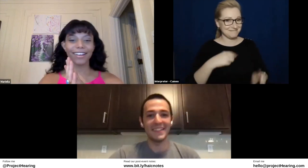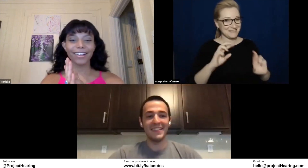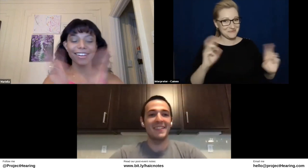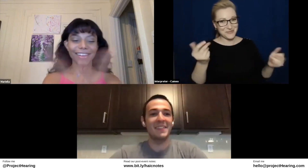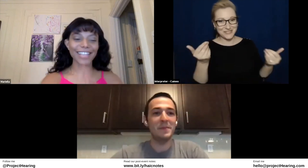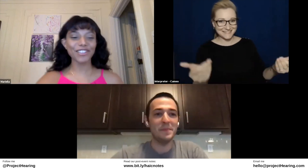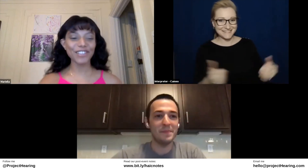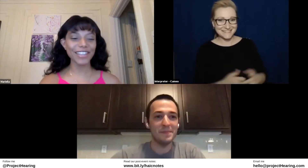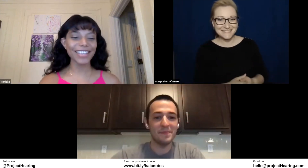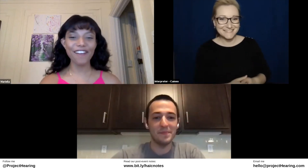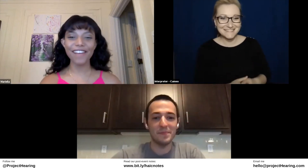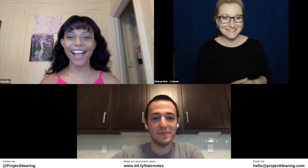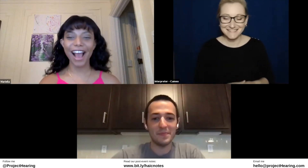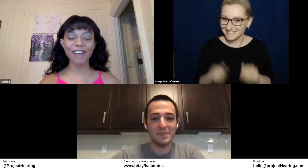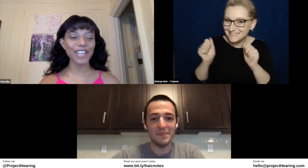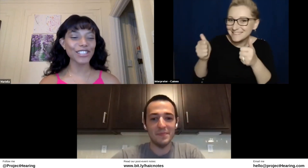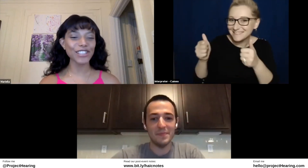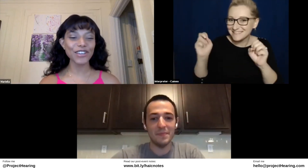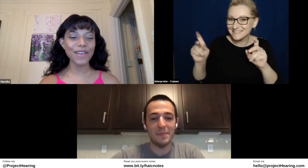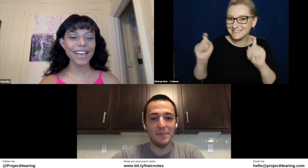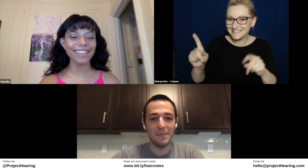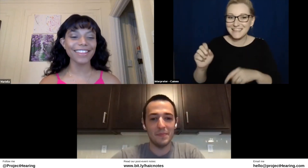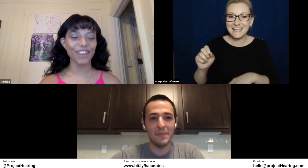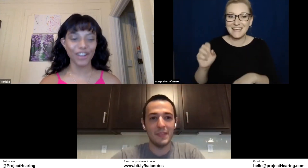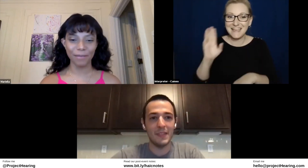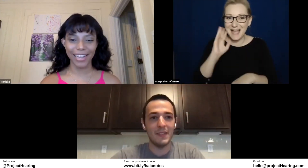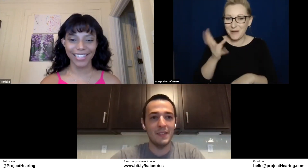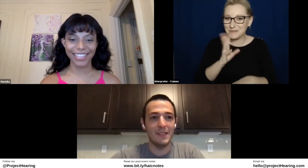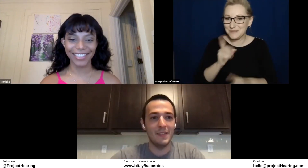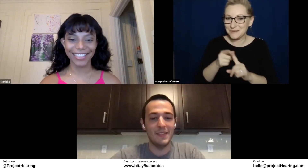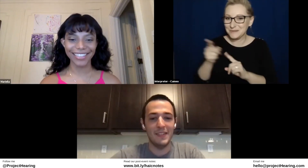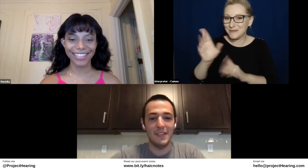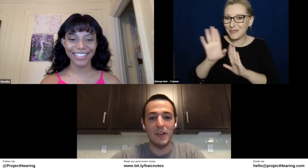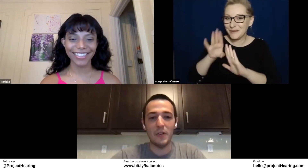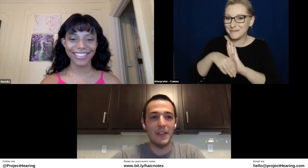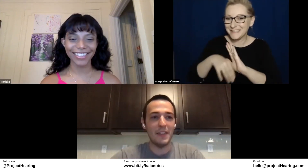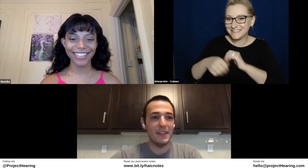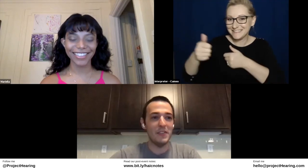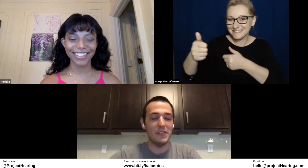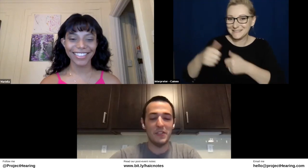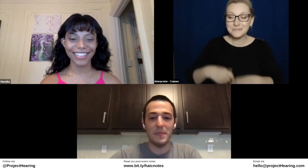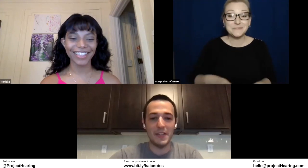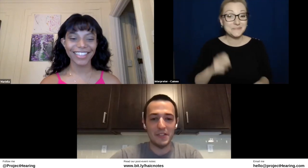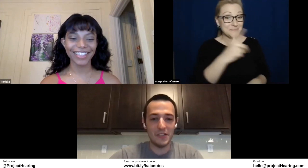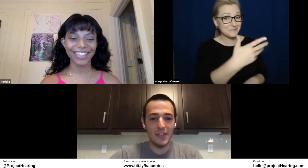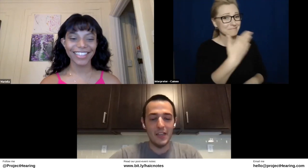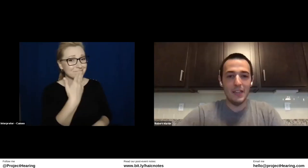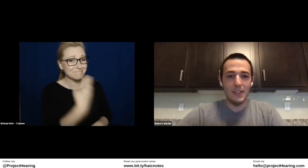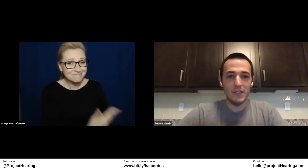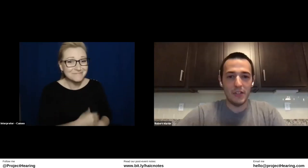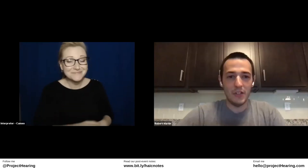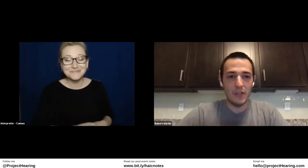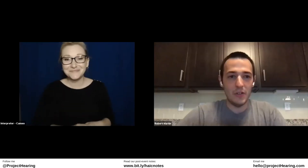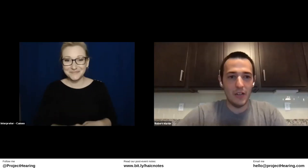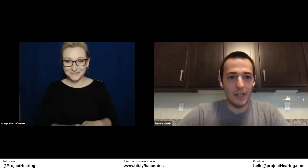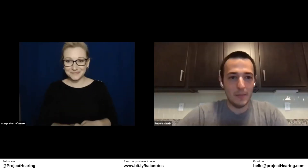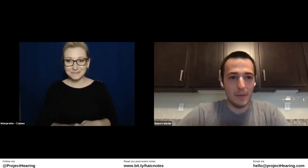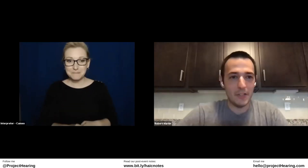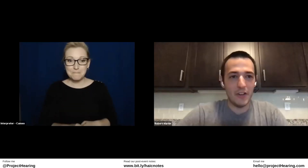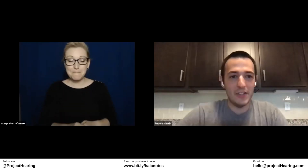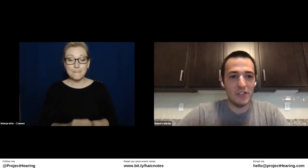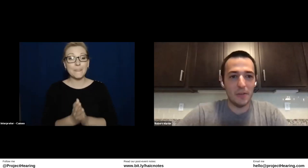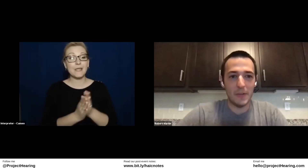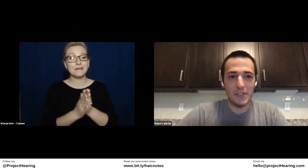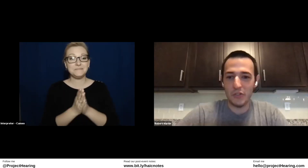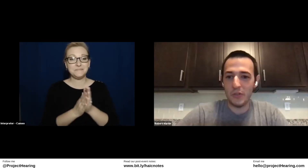this. Let's do this. All right, I'll talk to you in 30 minutes. All right, thank you so much. So I'm